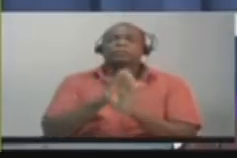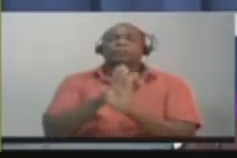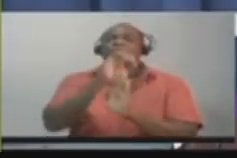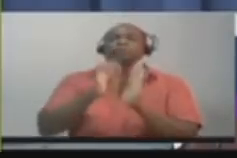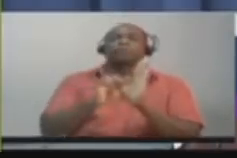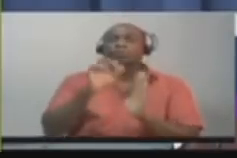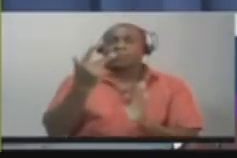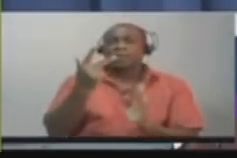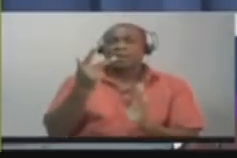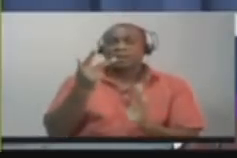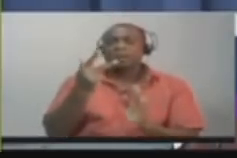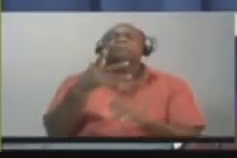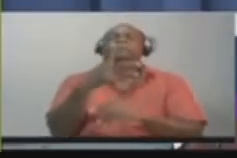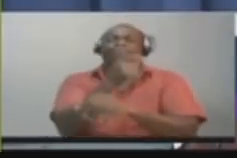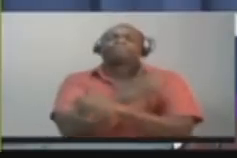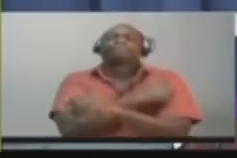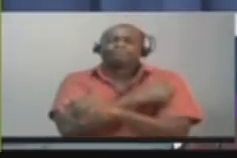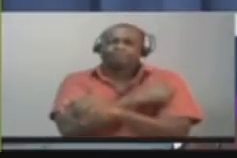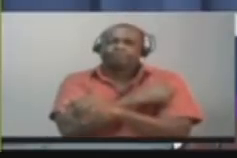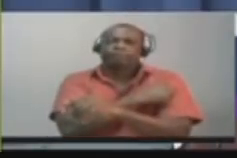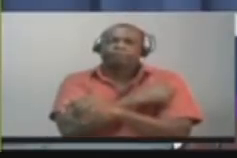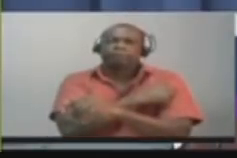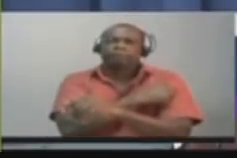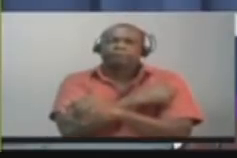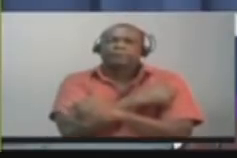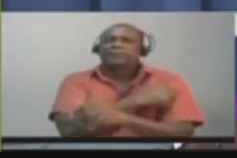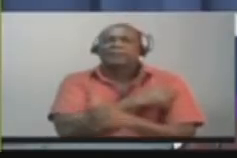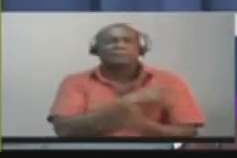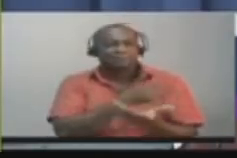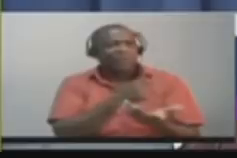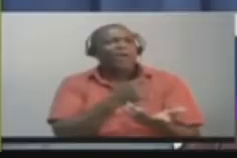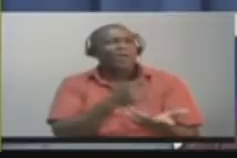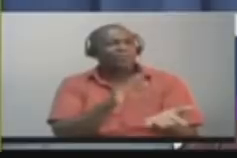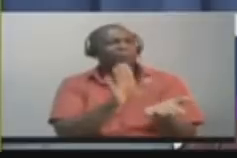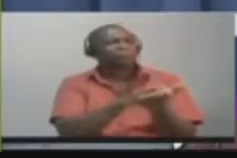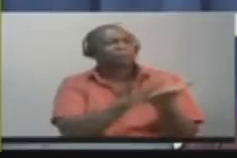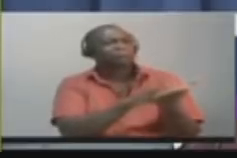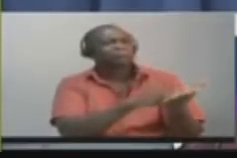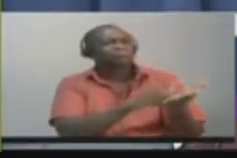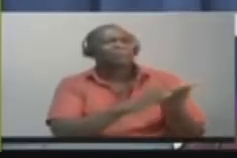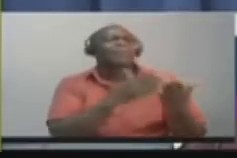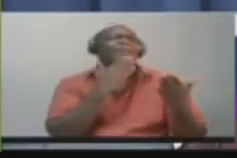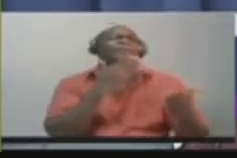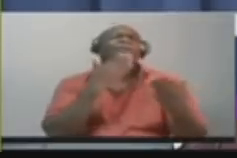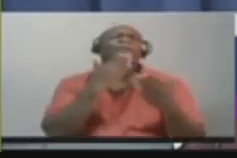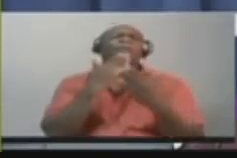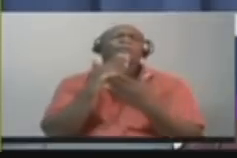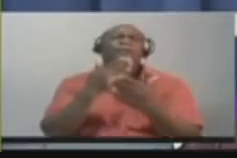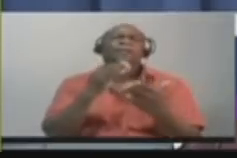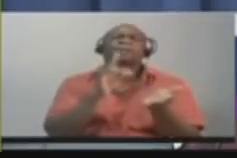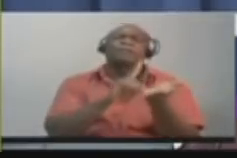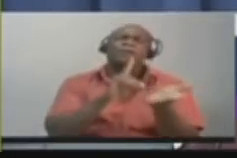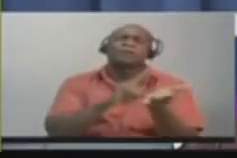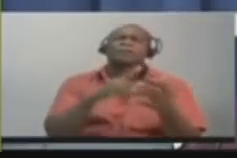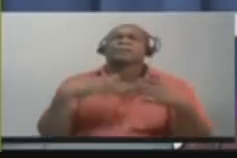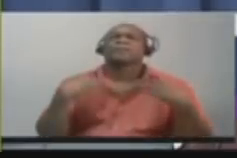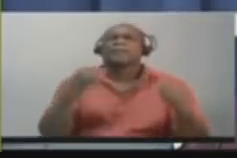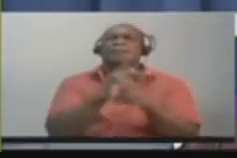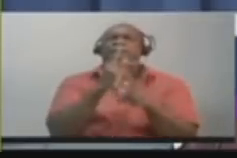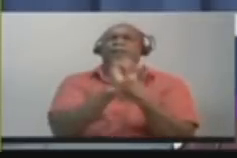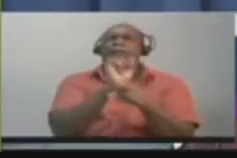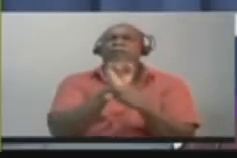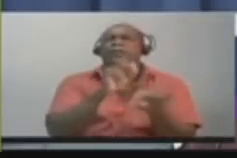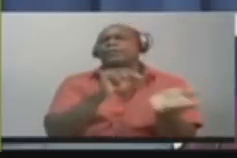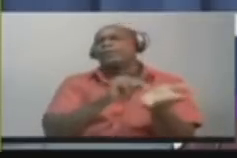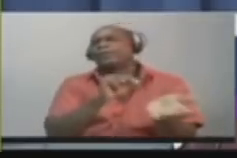point in time, let me again express total gratitude to healthcare workers, doctors, nurses, everyone. Yeah. So